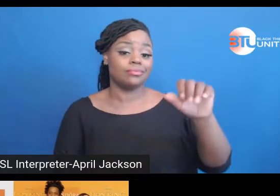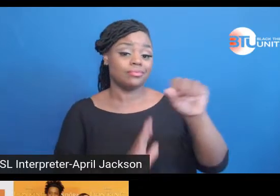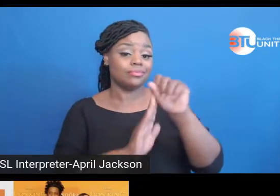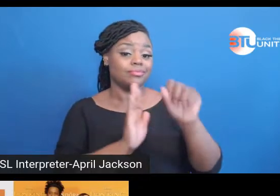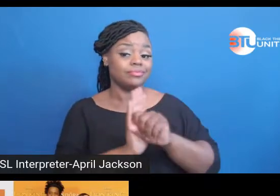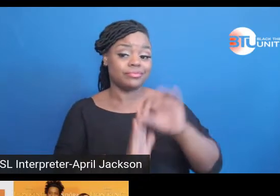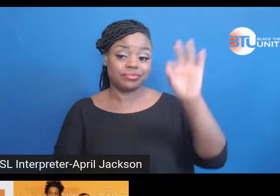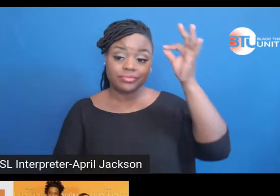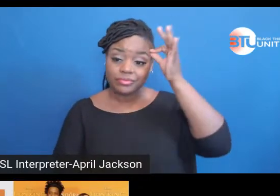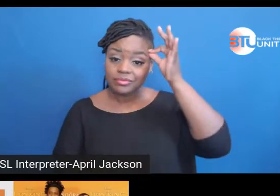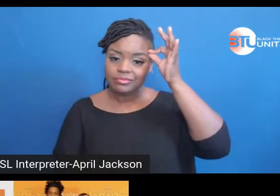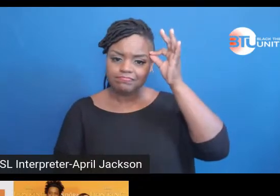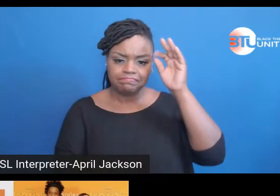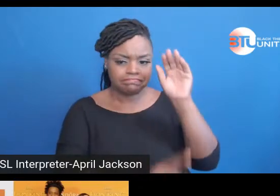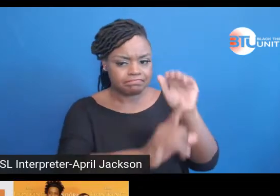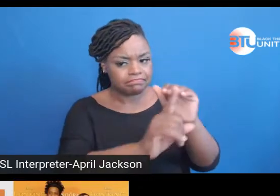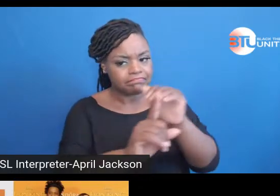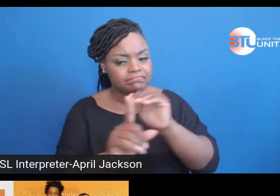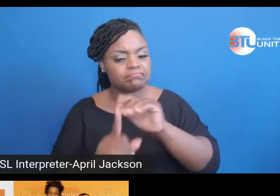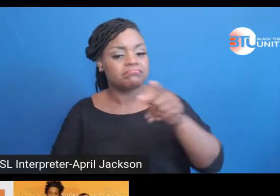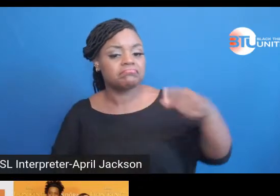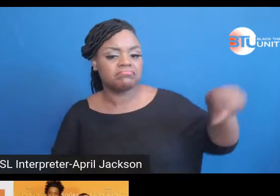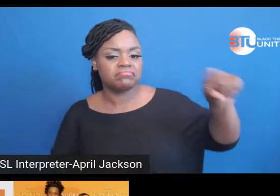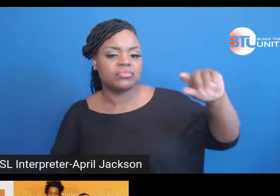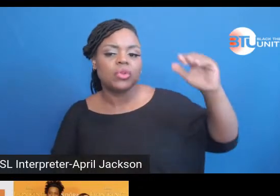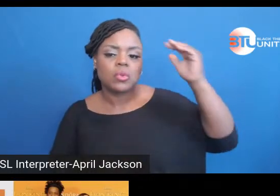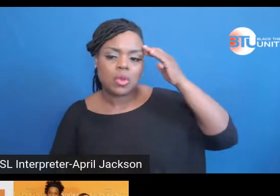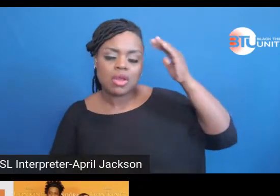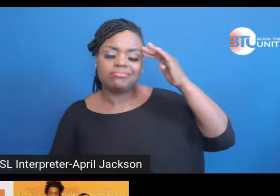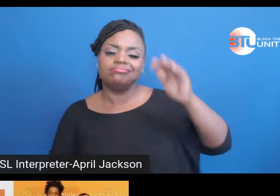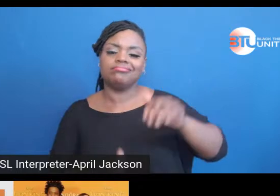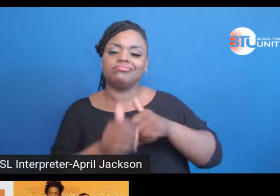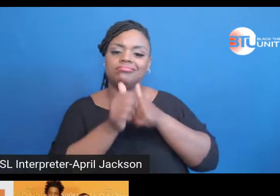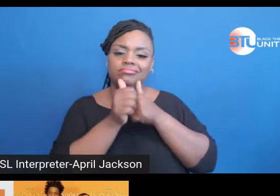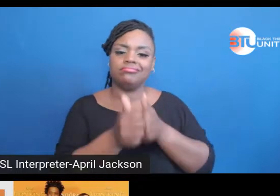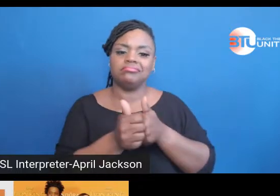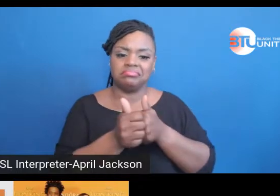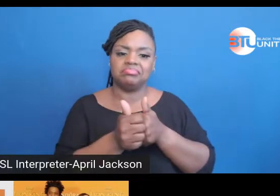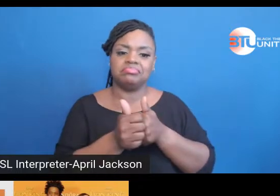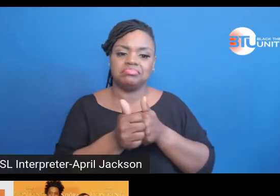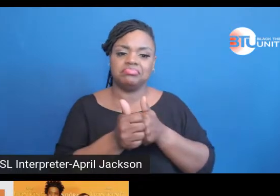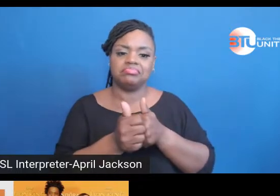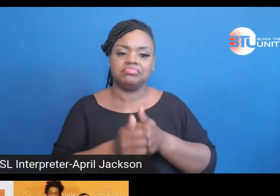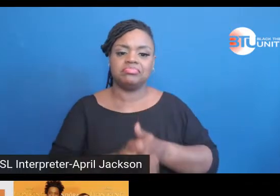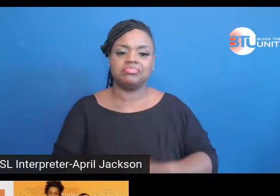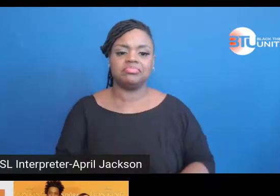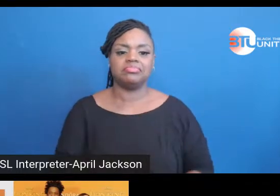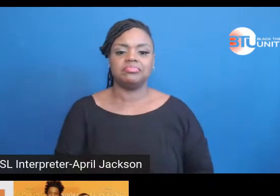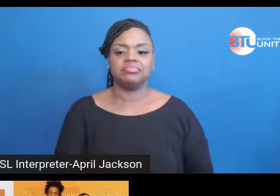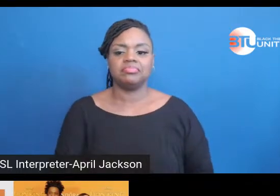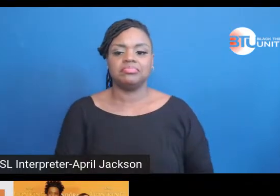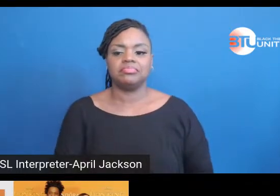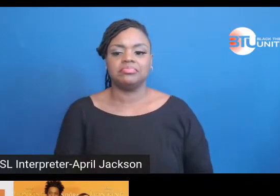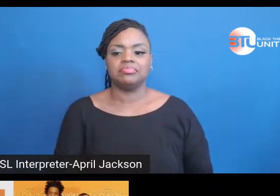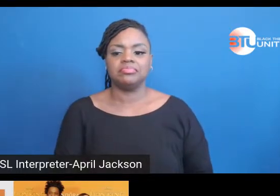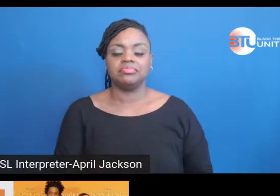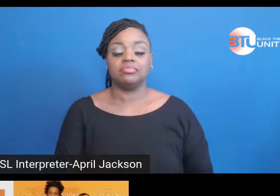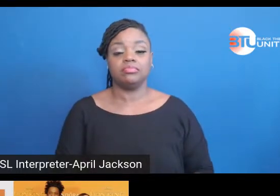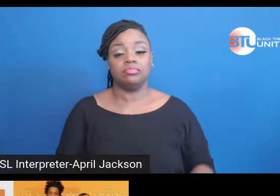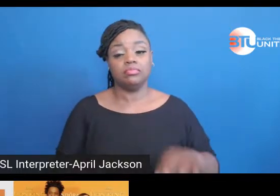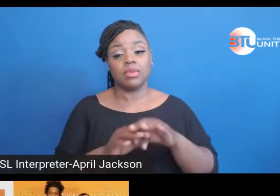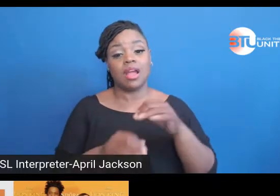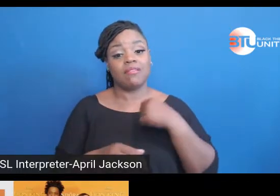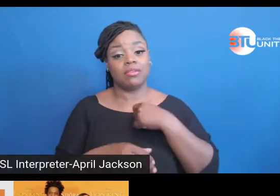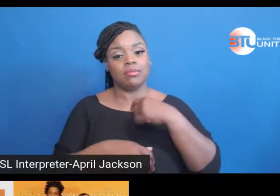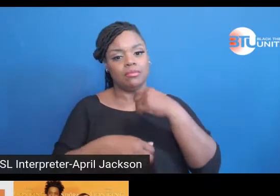be aware of and comply with, and that you'll get a production attorney that will be able to guide you through that. So now that we've gone